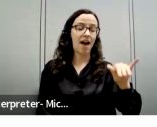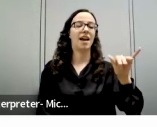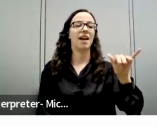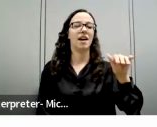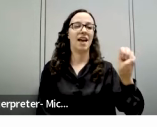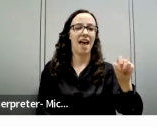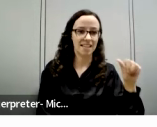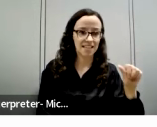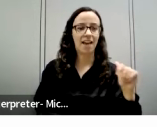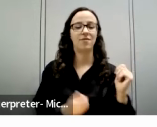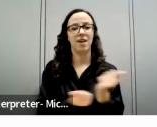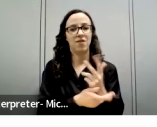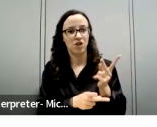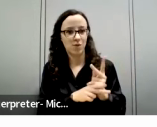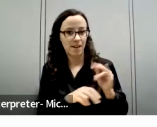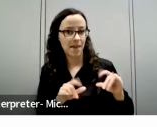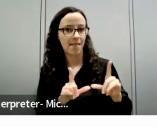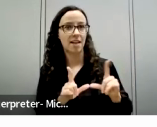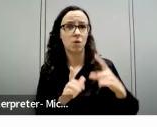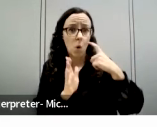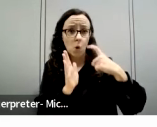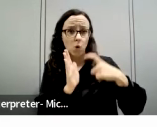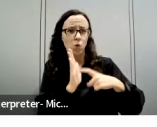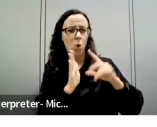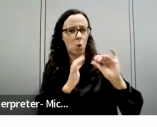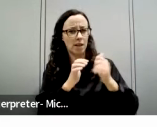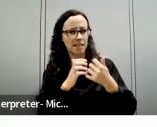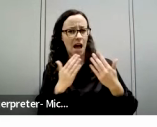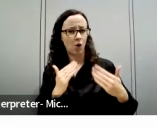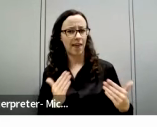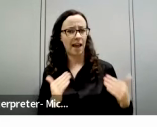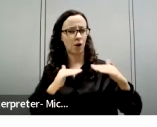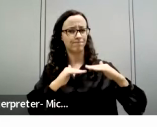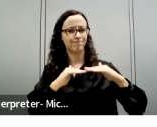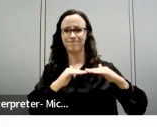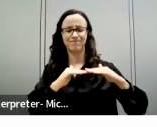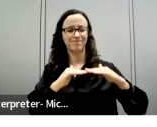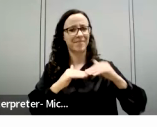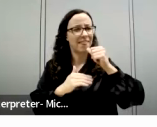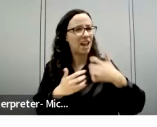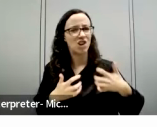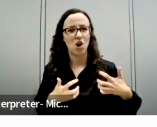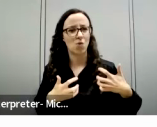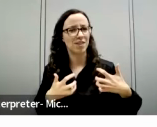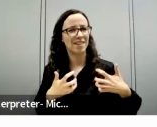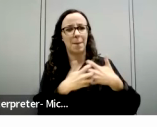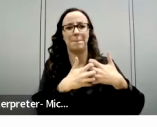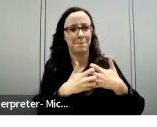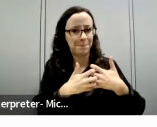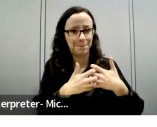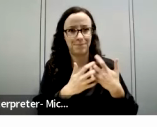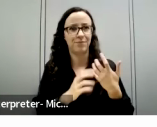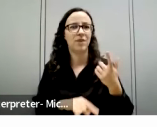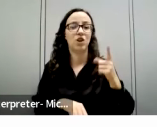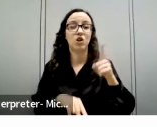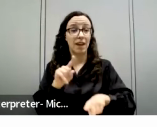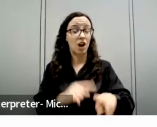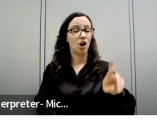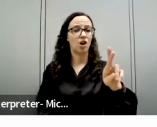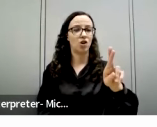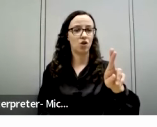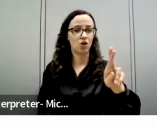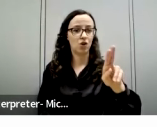it. So if you look at where these intersect, they're not compatible with one another. So you wouldn't be able to remix those